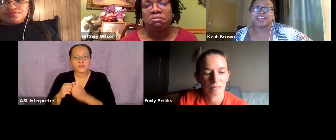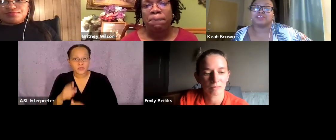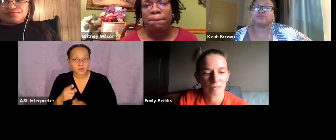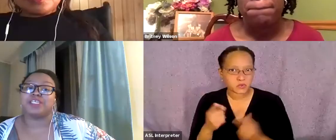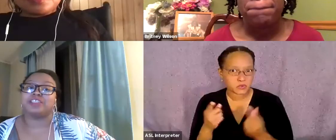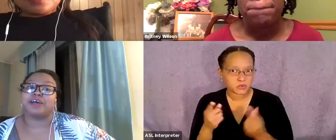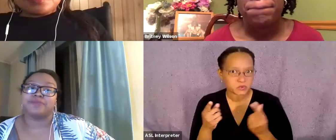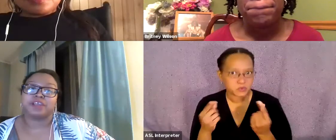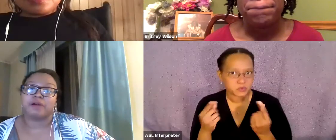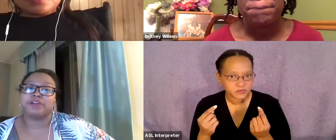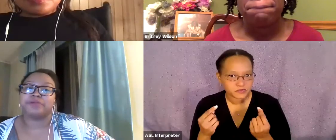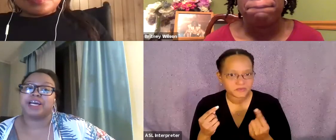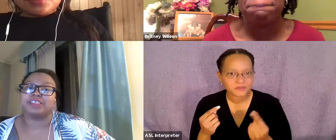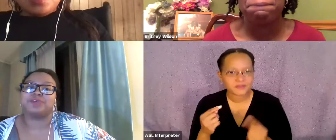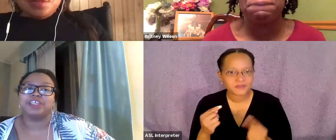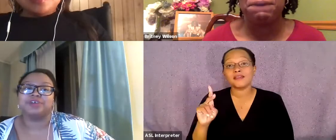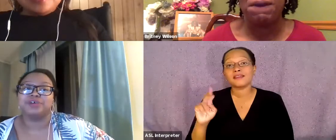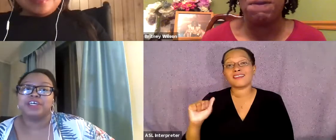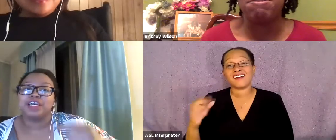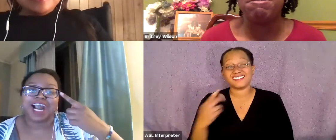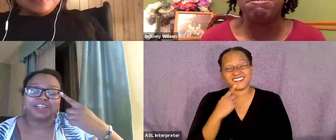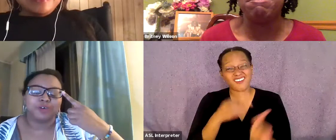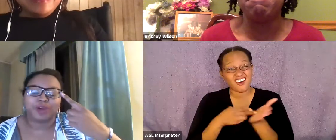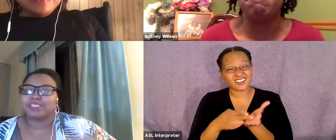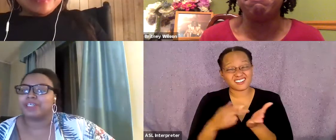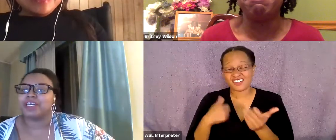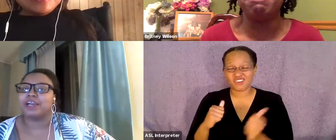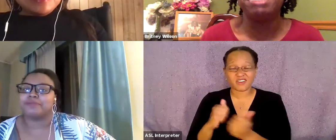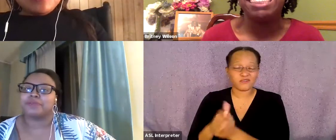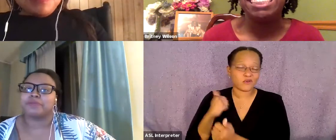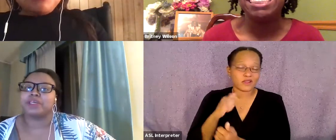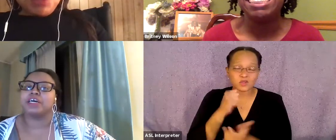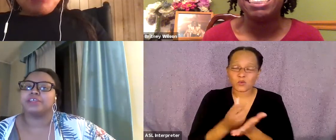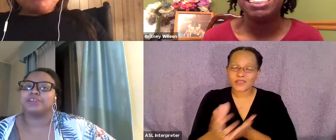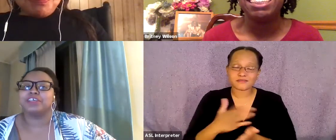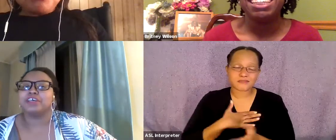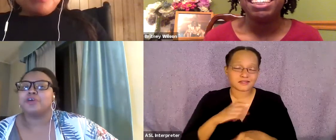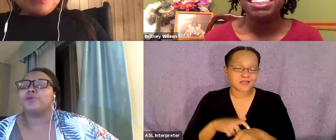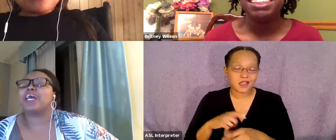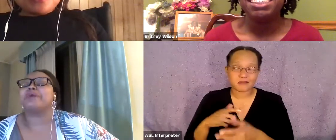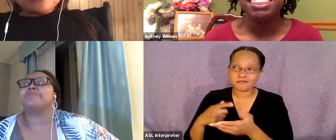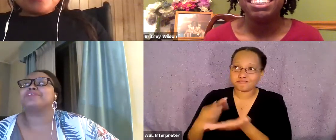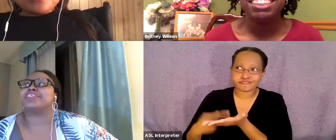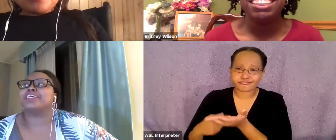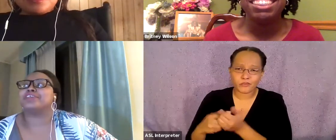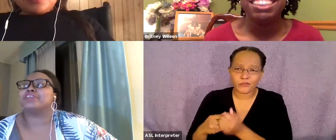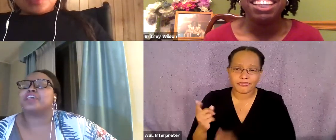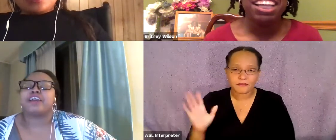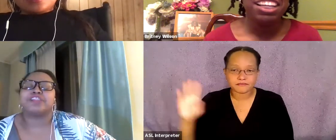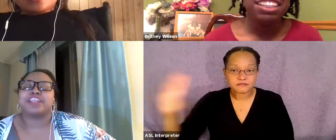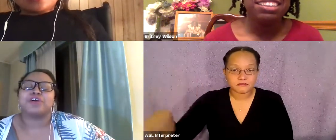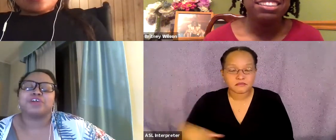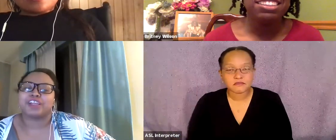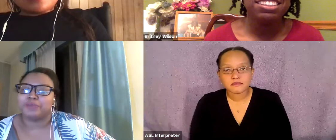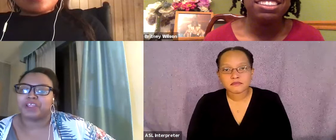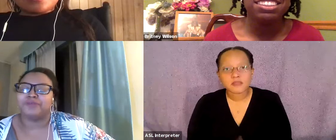I try not to speak to them. I'm gonna be honest with you. I don't waste my time, because what happens is